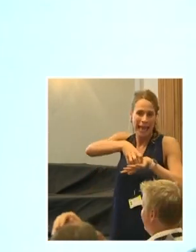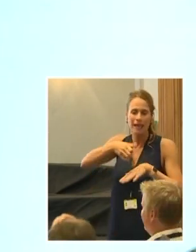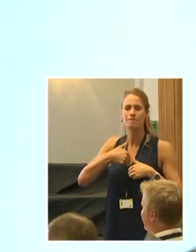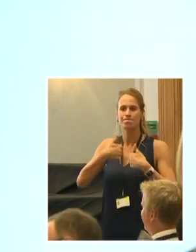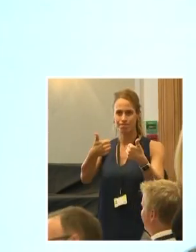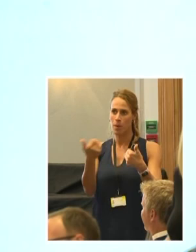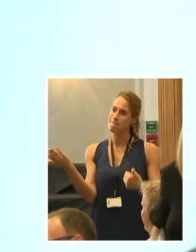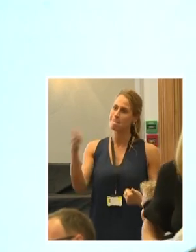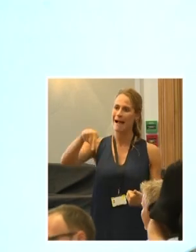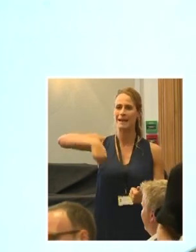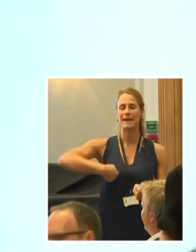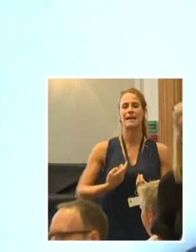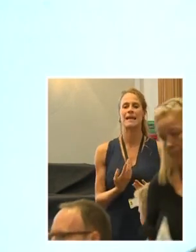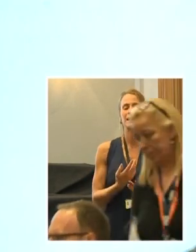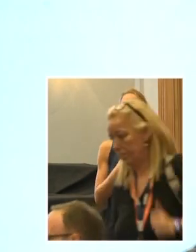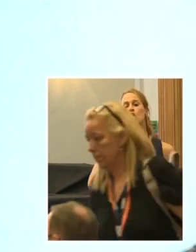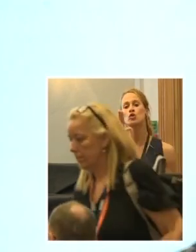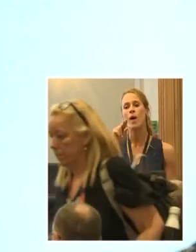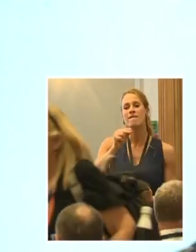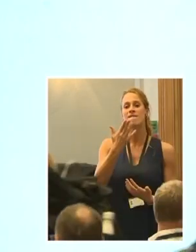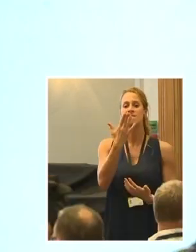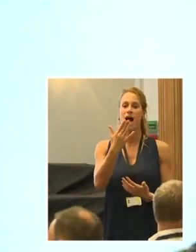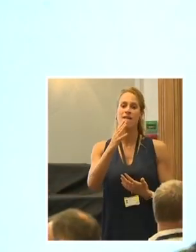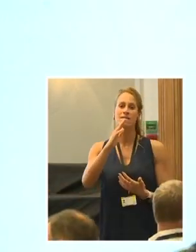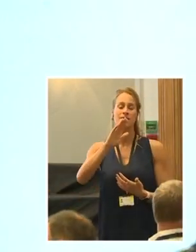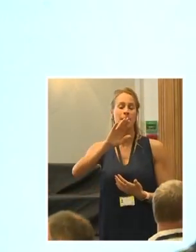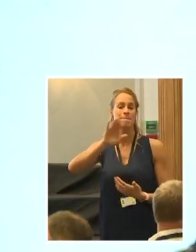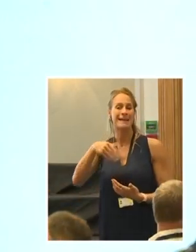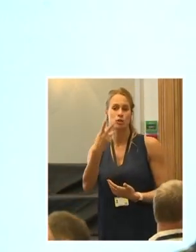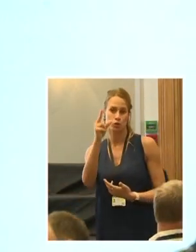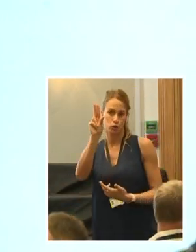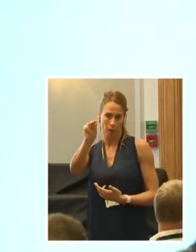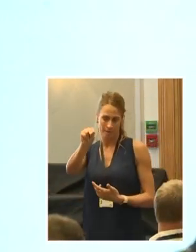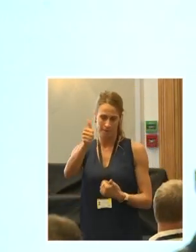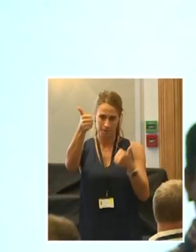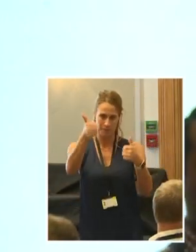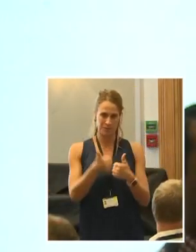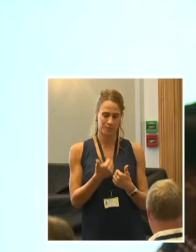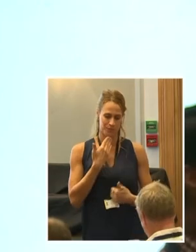here at 12:05 for our second session. Thank you very much.